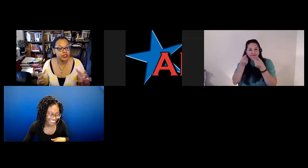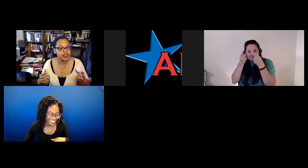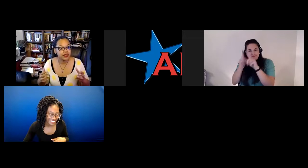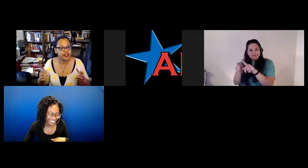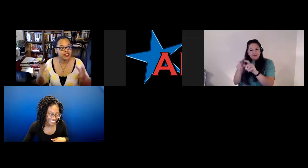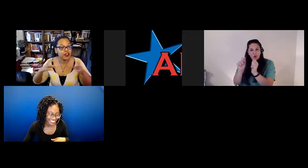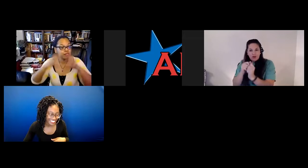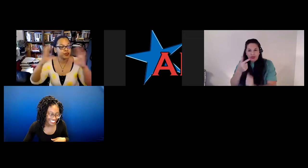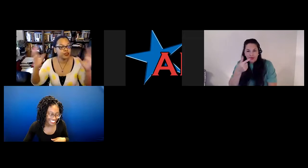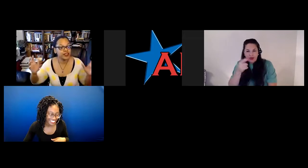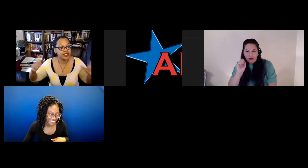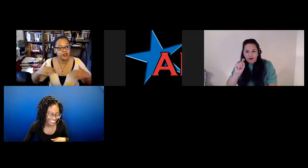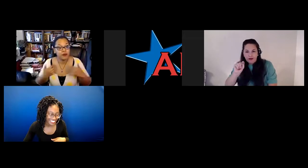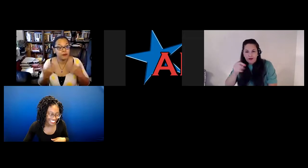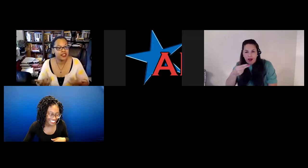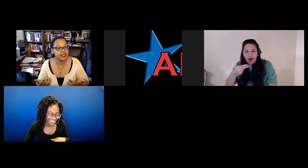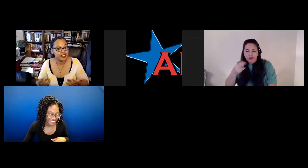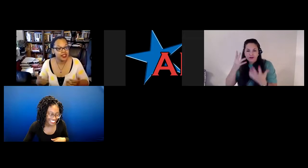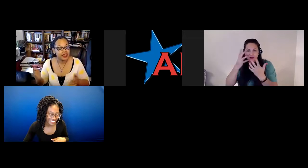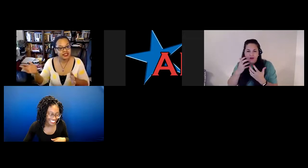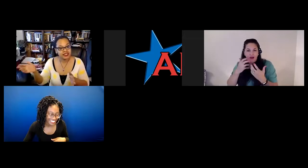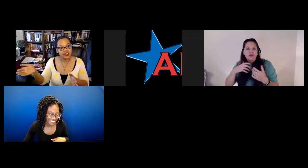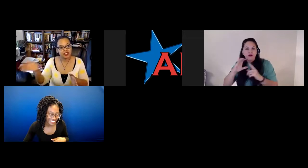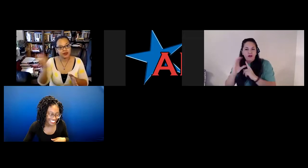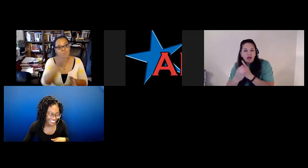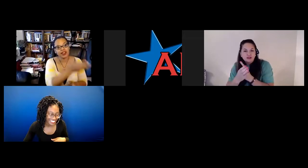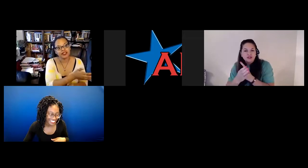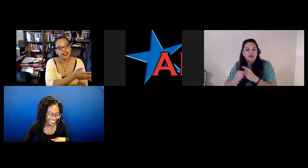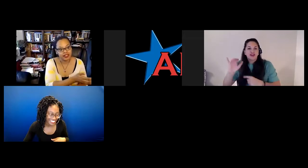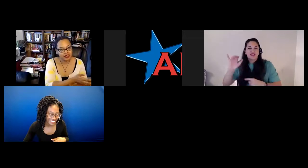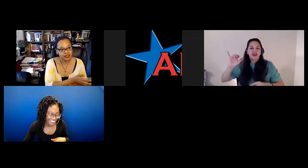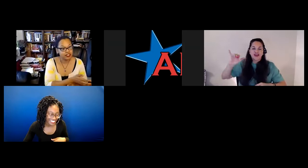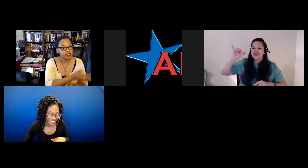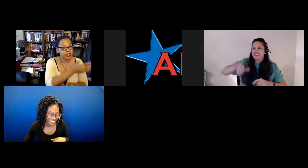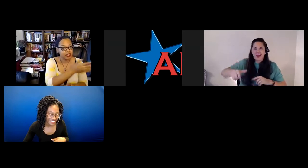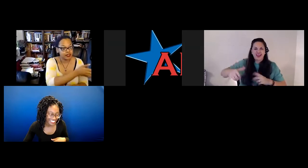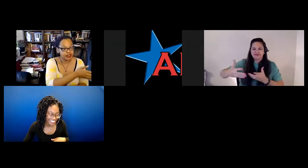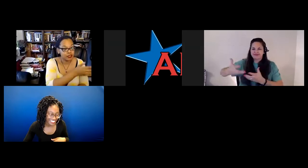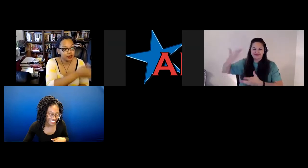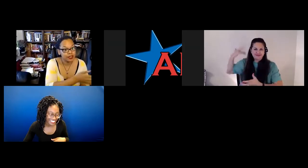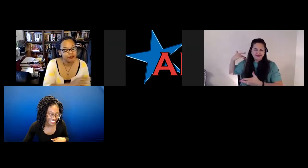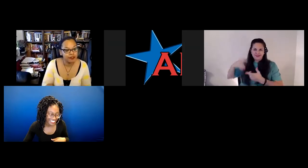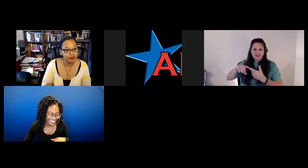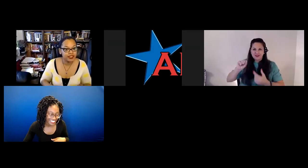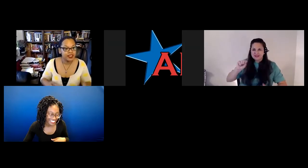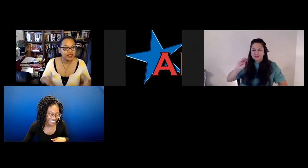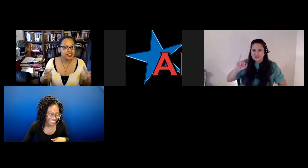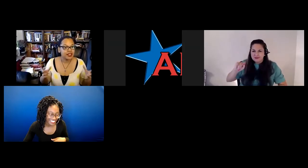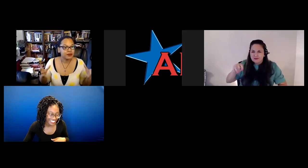culture, and the goth culture, I guess for my case, extending all the way back to like the Smiths and the New Wave